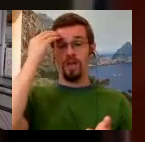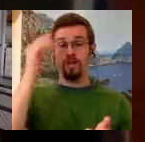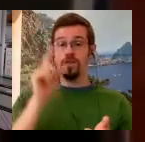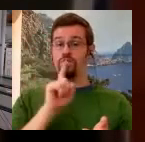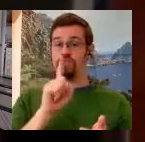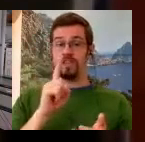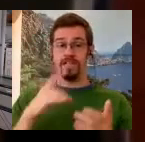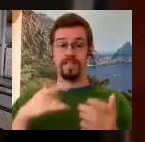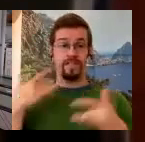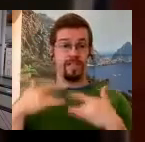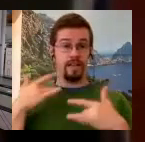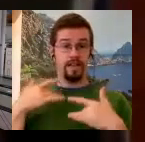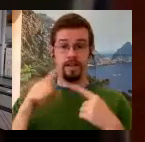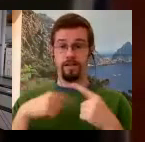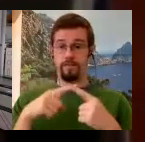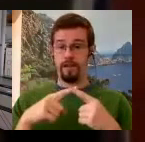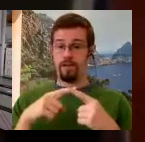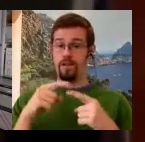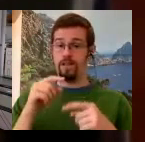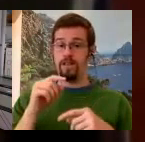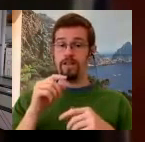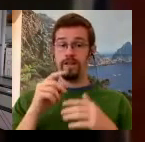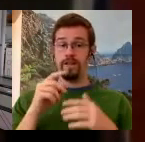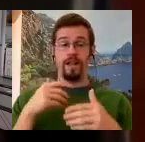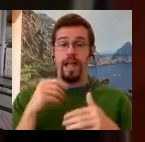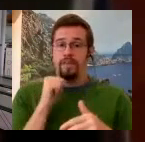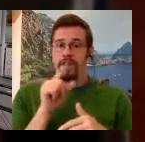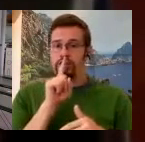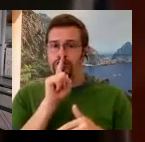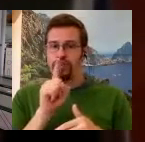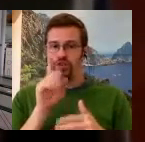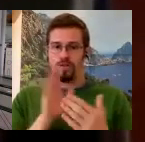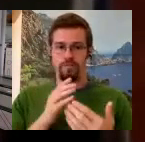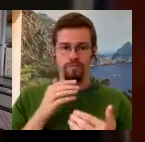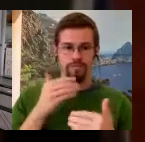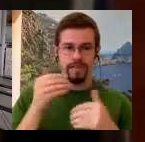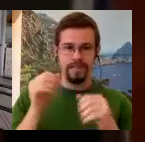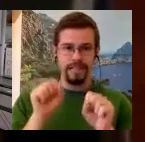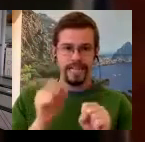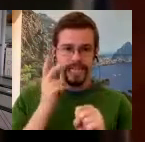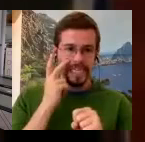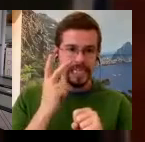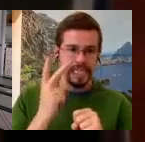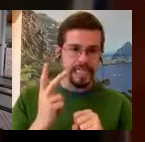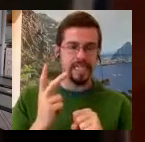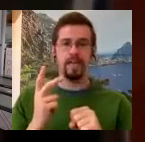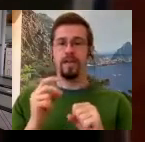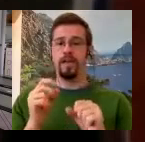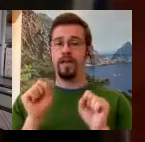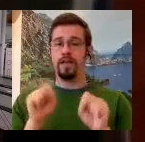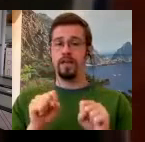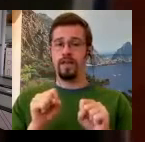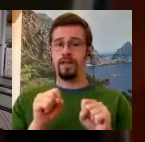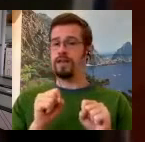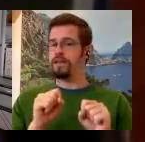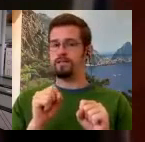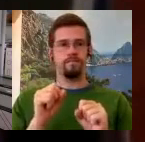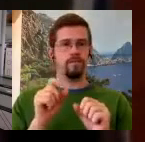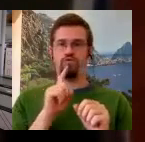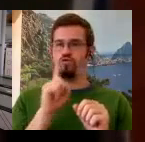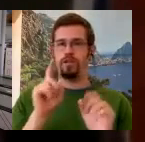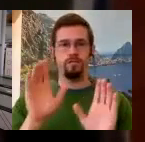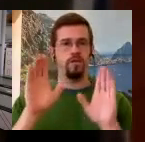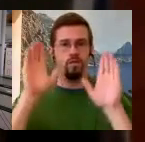know he's working, so I'm not so sure he can see it, but maybe later, huh? Thanks, Richard, for everything you've done for us. We're all blessed by your work.